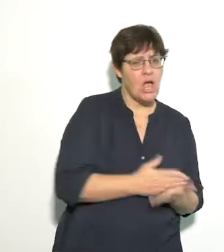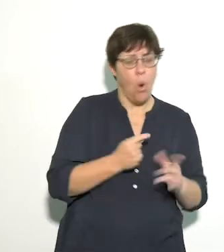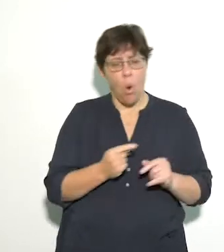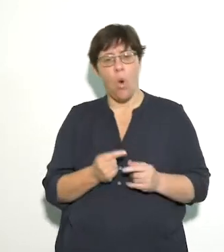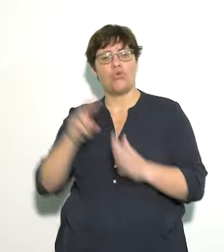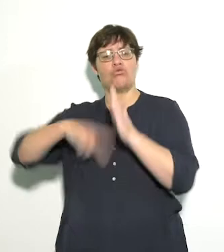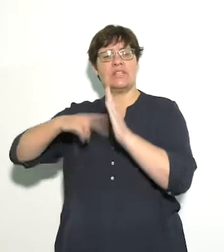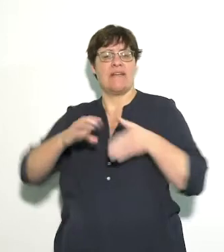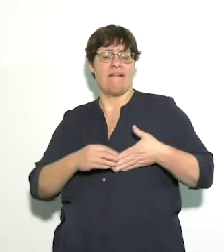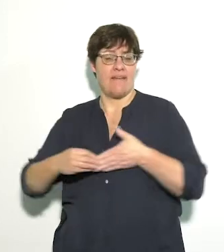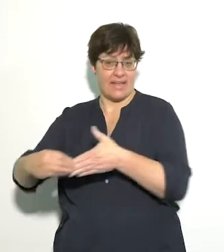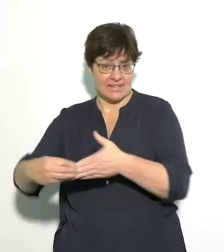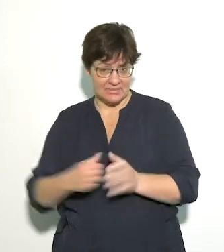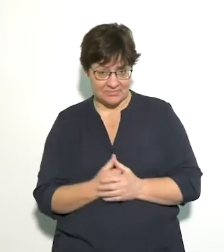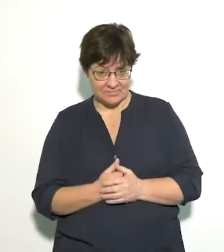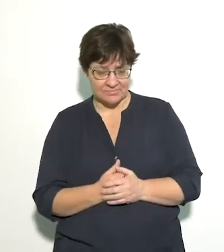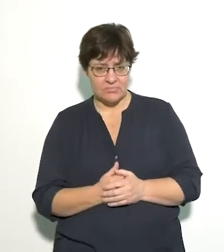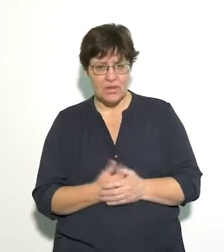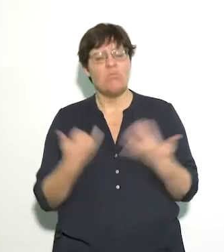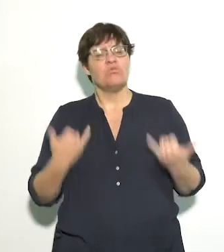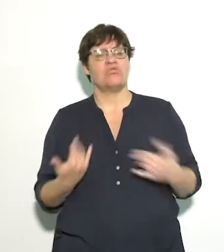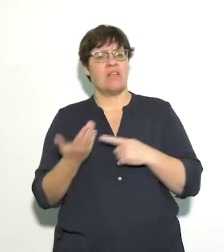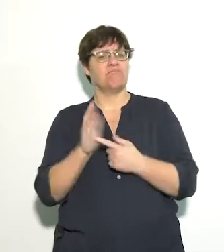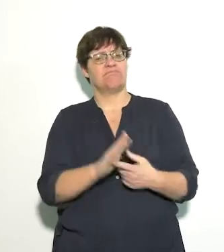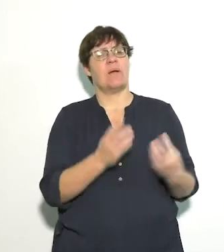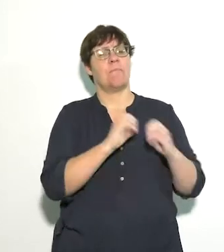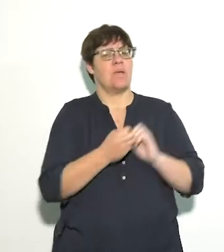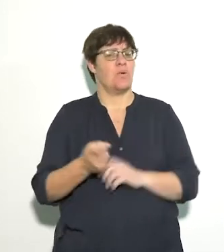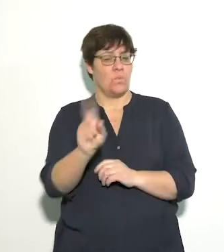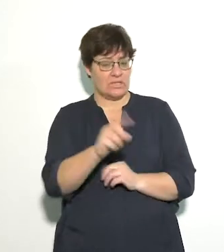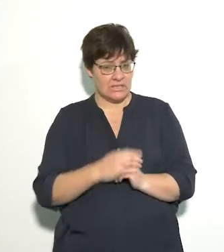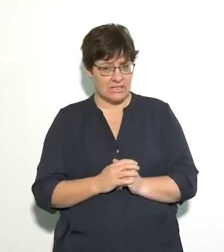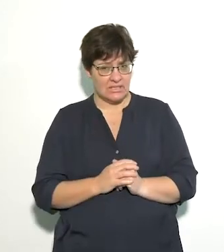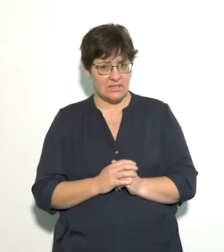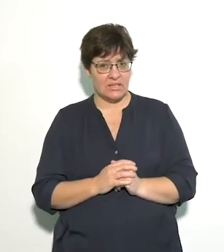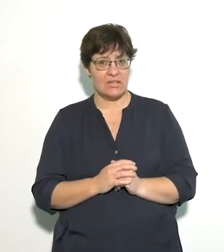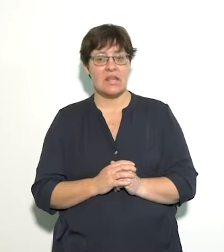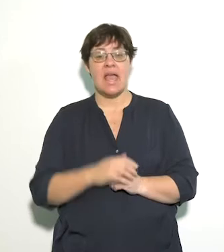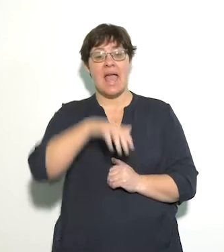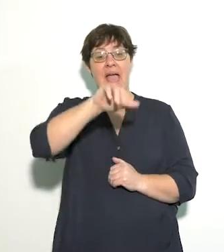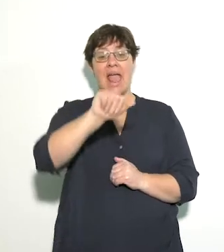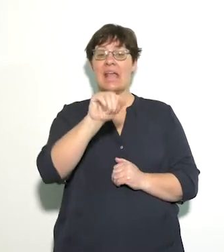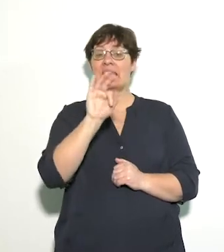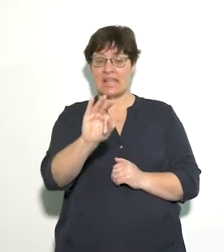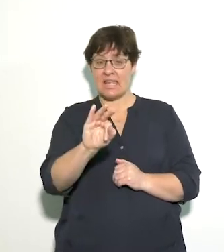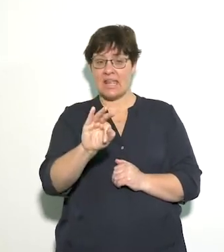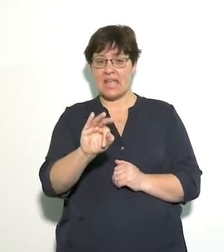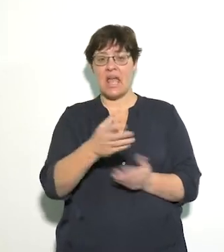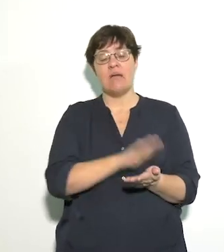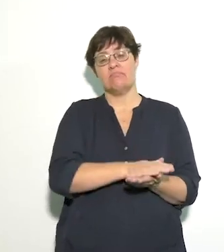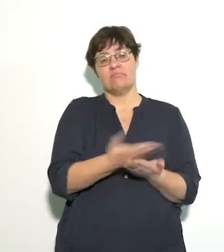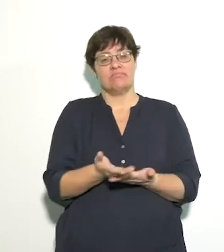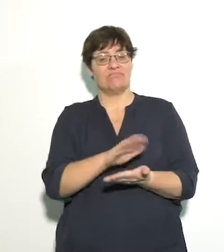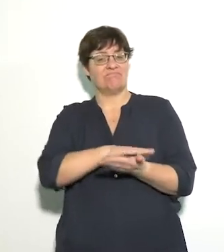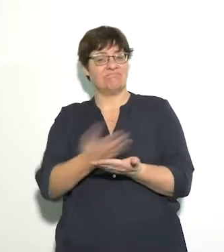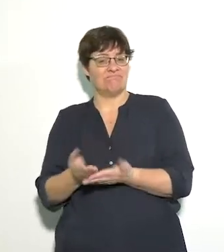or guided reading. Okay, so let me show you what we're making today. Today we will be making an A3 flip